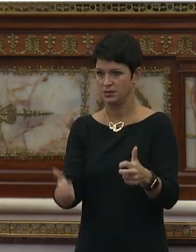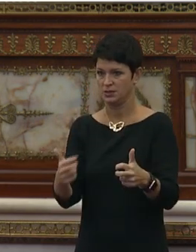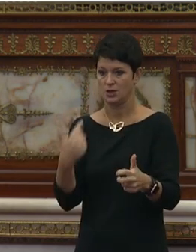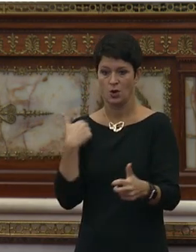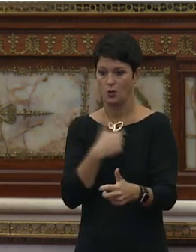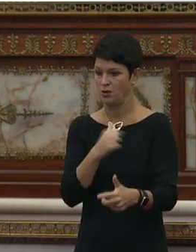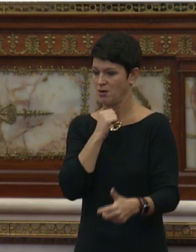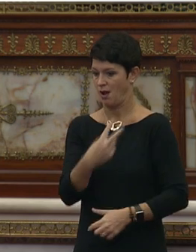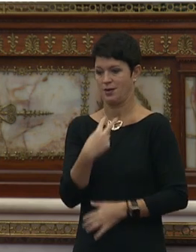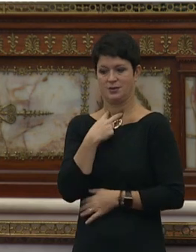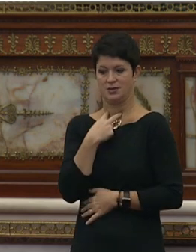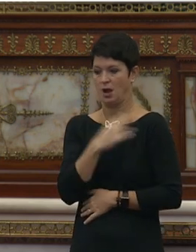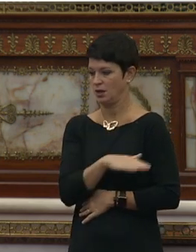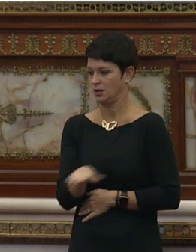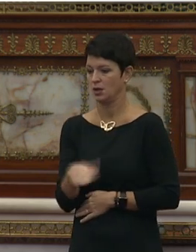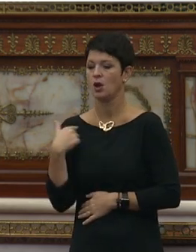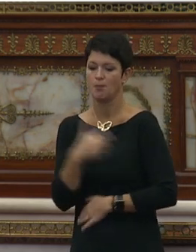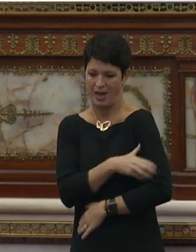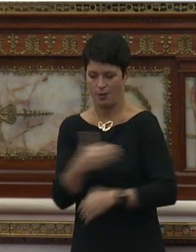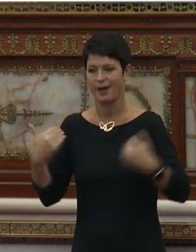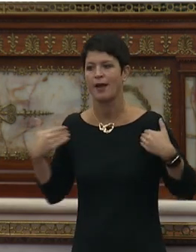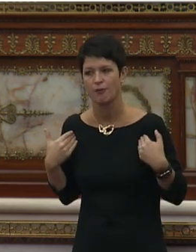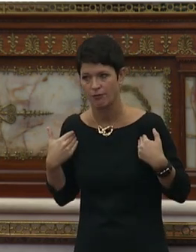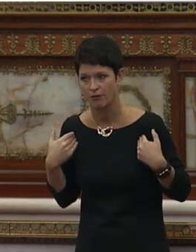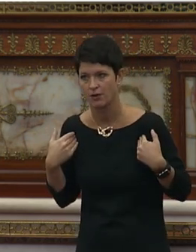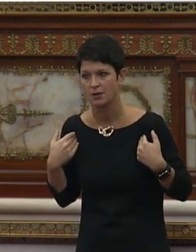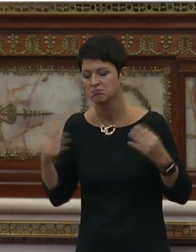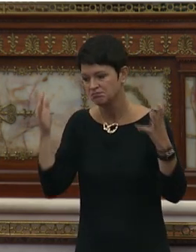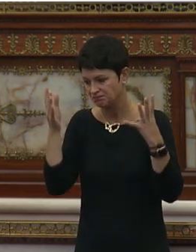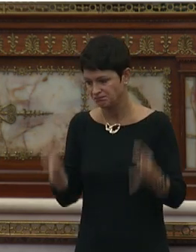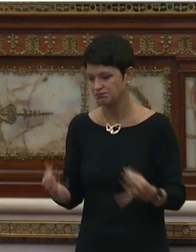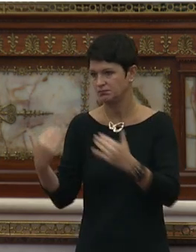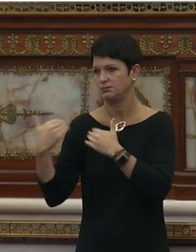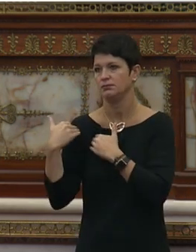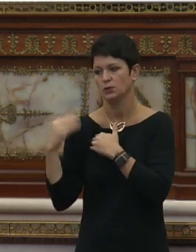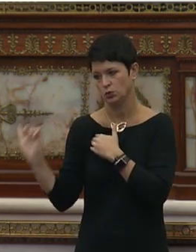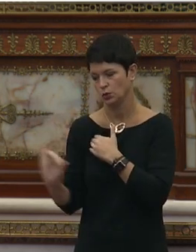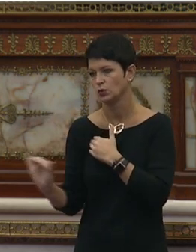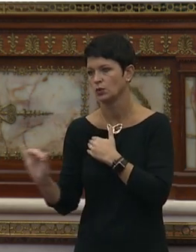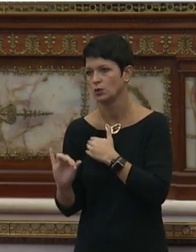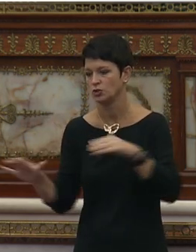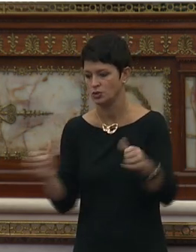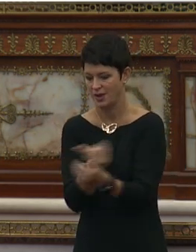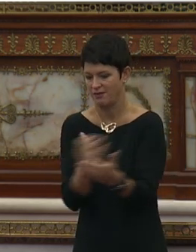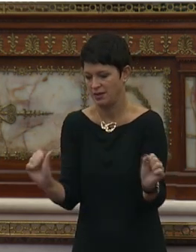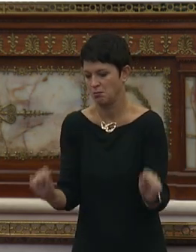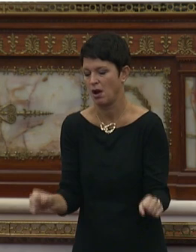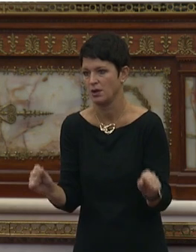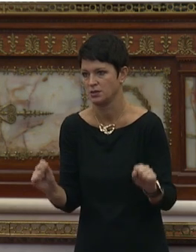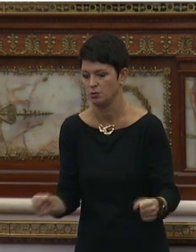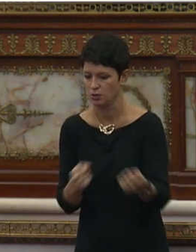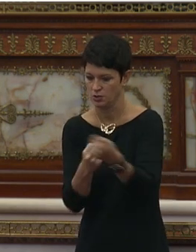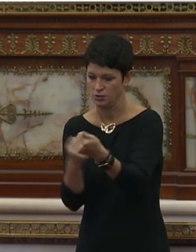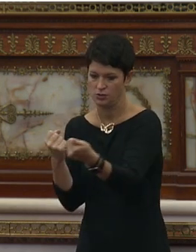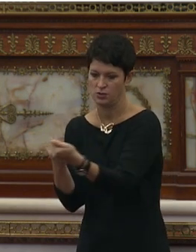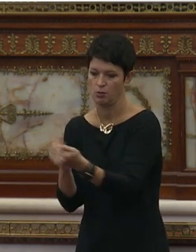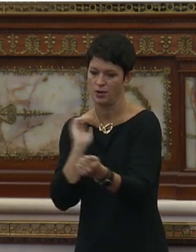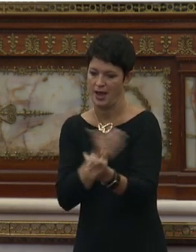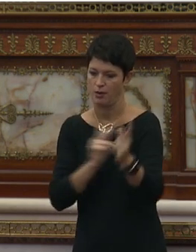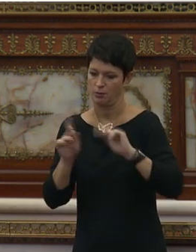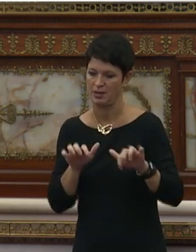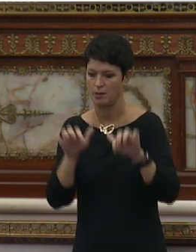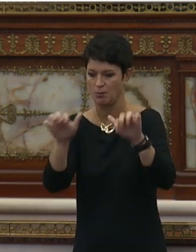are not tied. We have the power, indeed the responsibility, to do everything that we can to support our